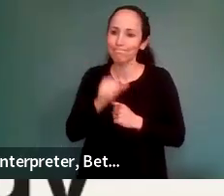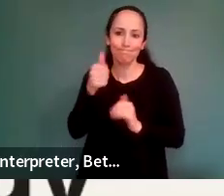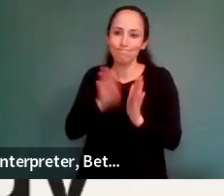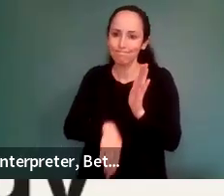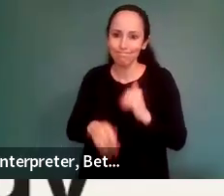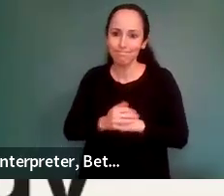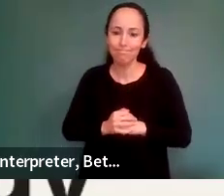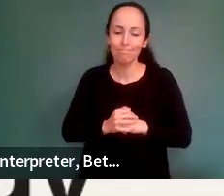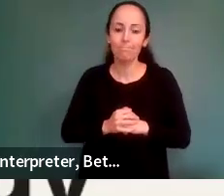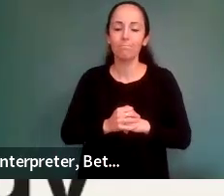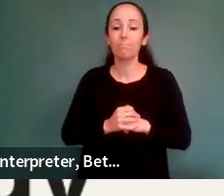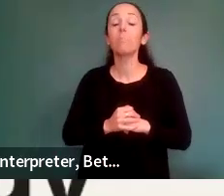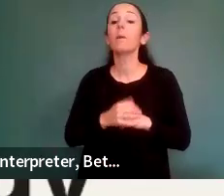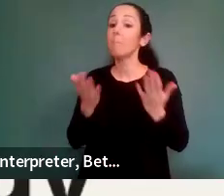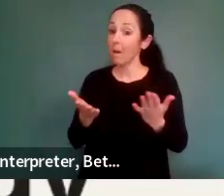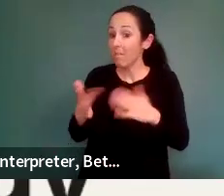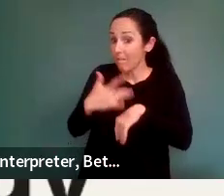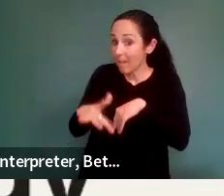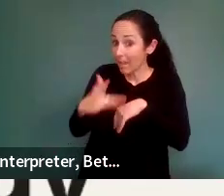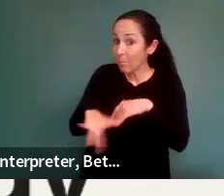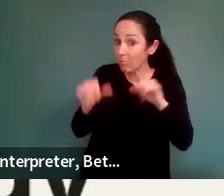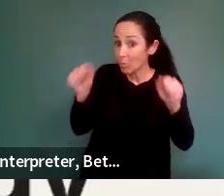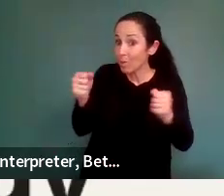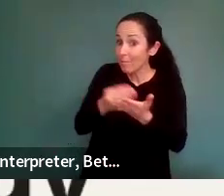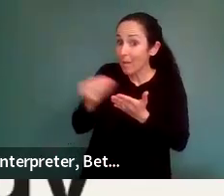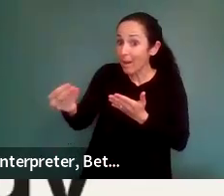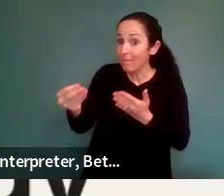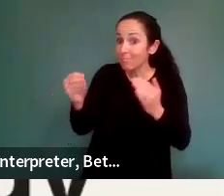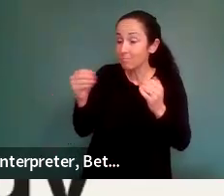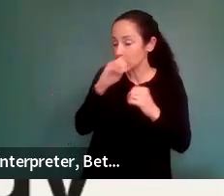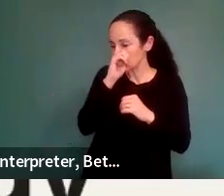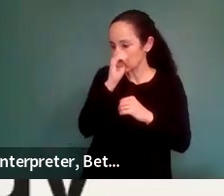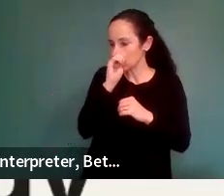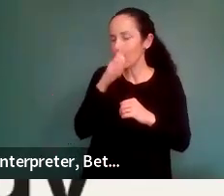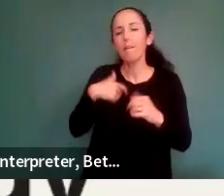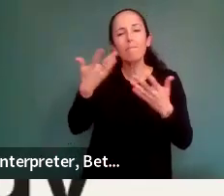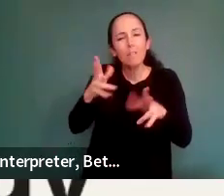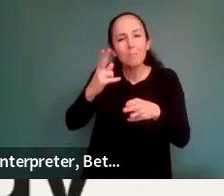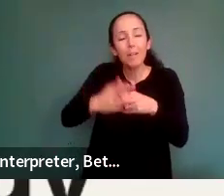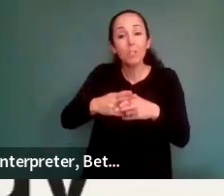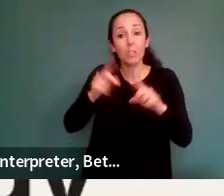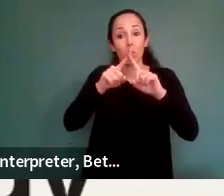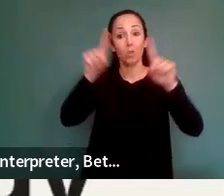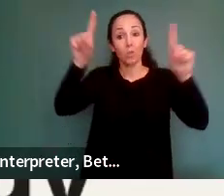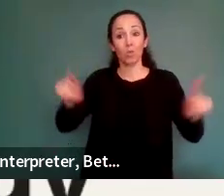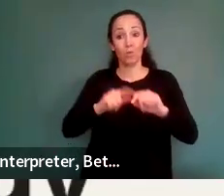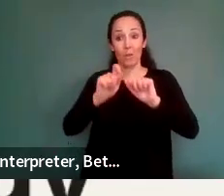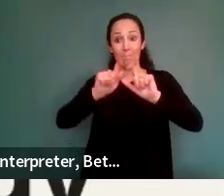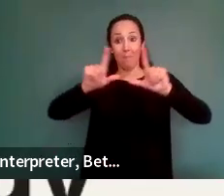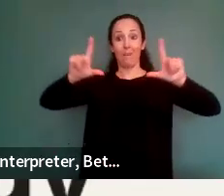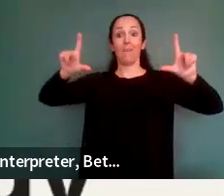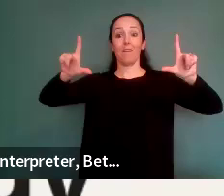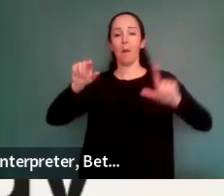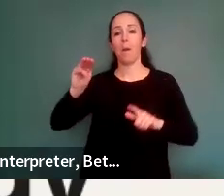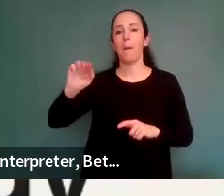are available and they're out there. Now, I talked a little bit about screen magnifiers. Now, the one